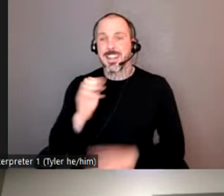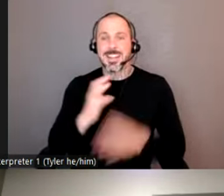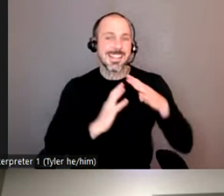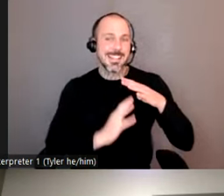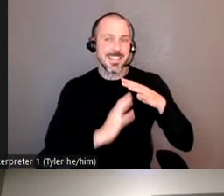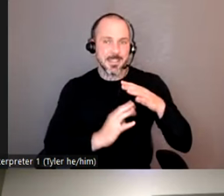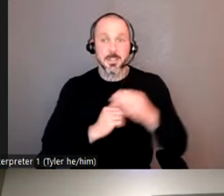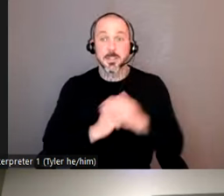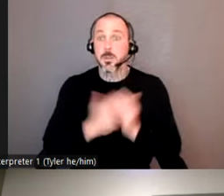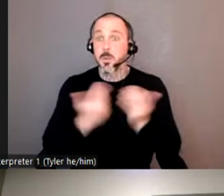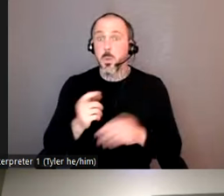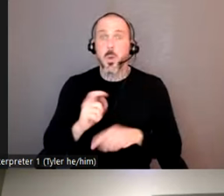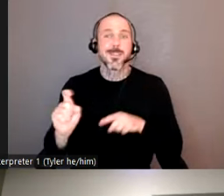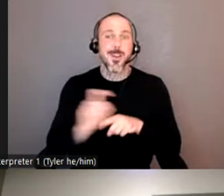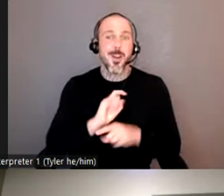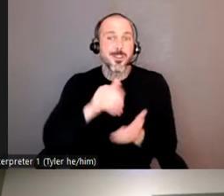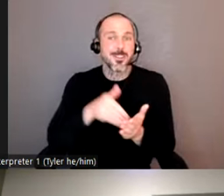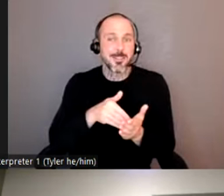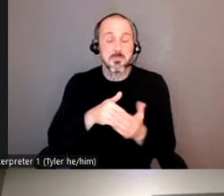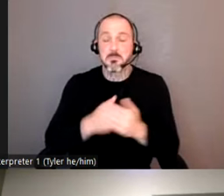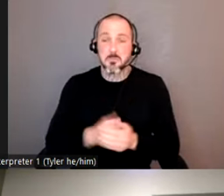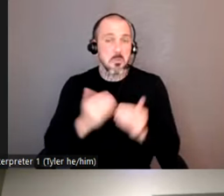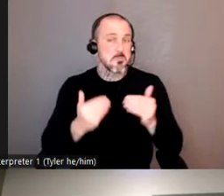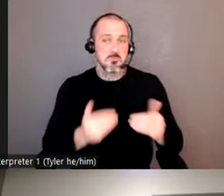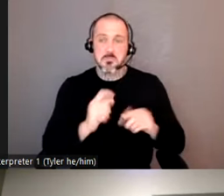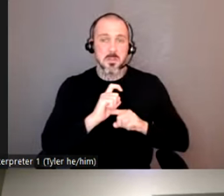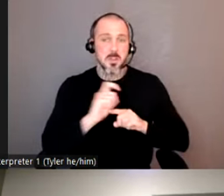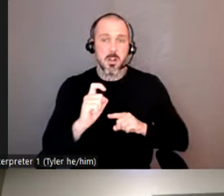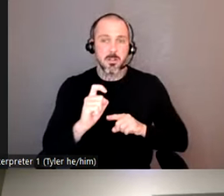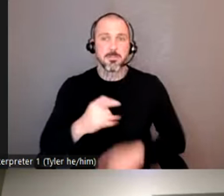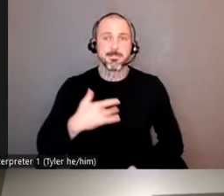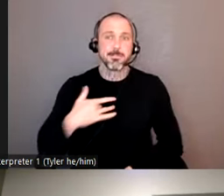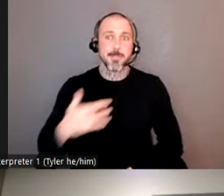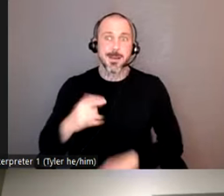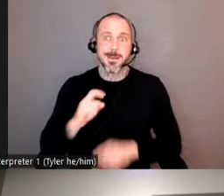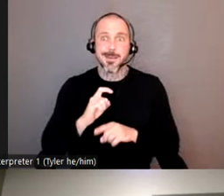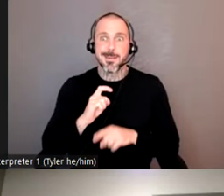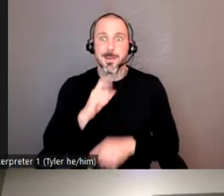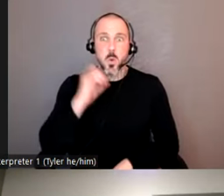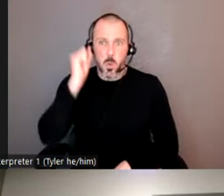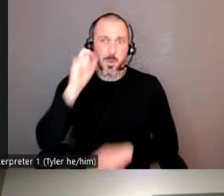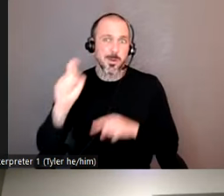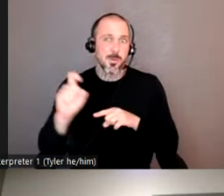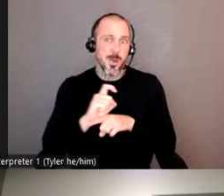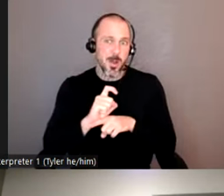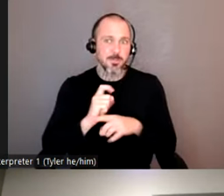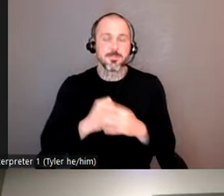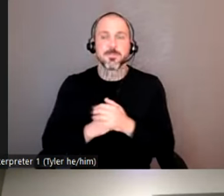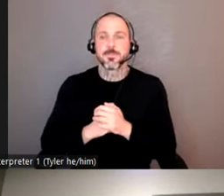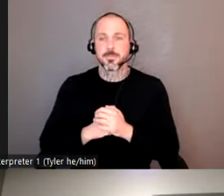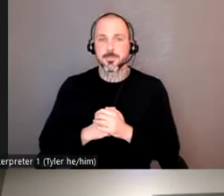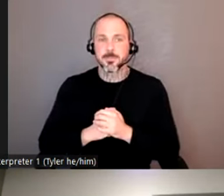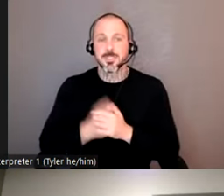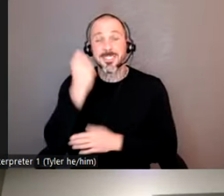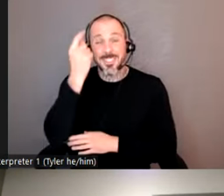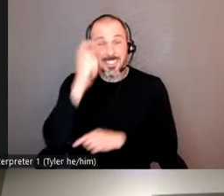center where people can call. It's mostly elderly folks that call in. We can only take a maximum amount of